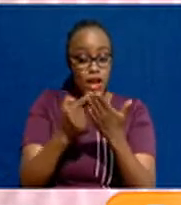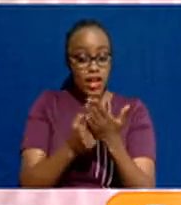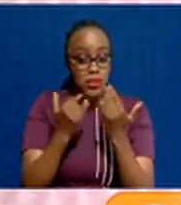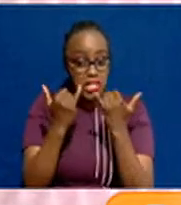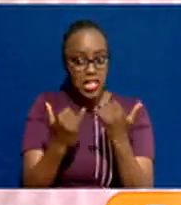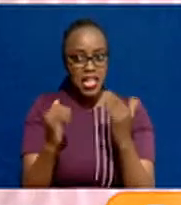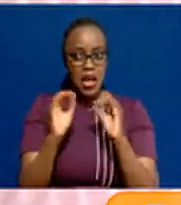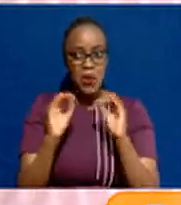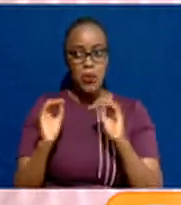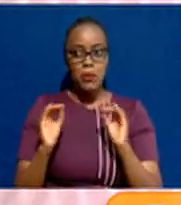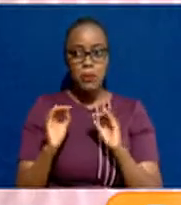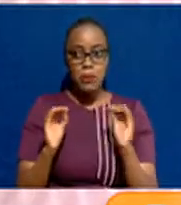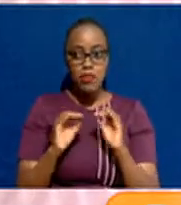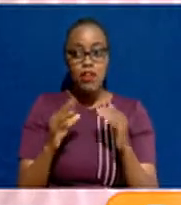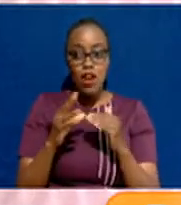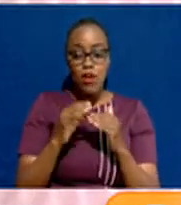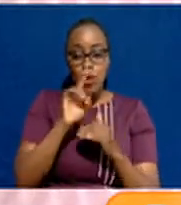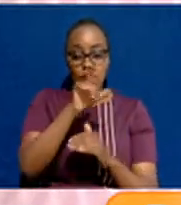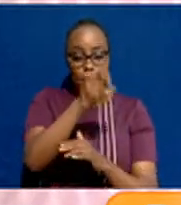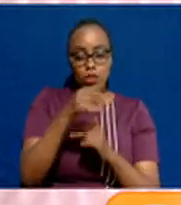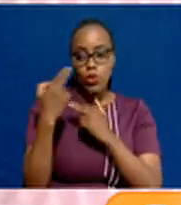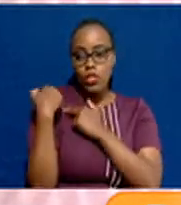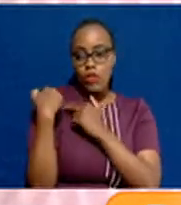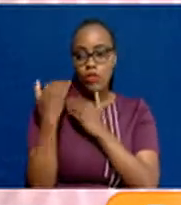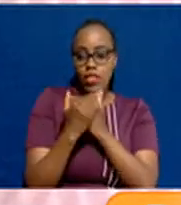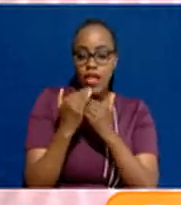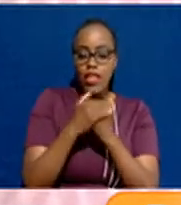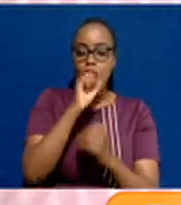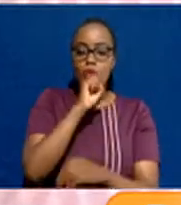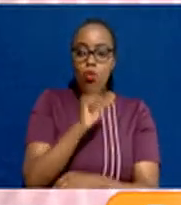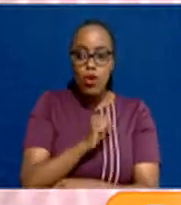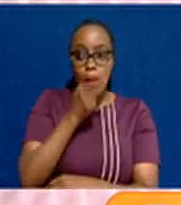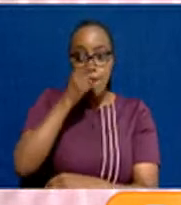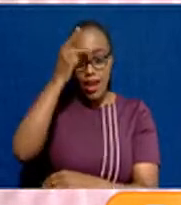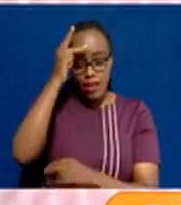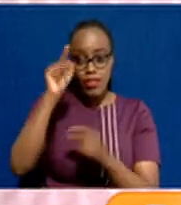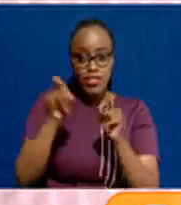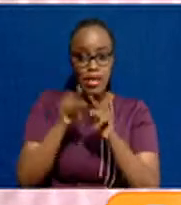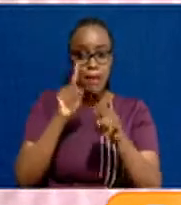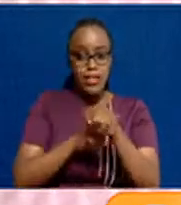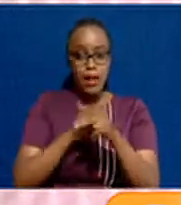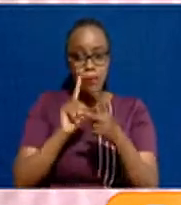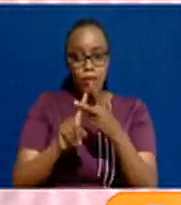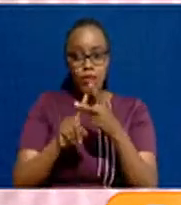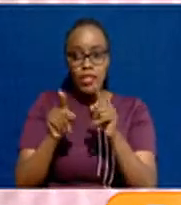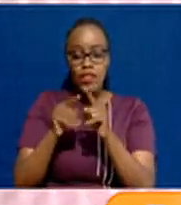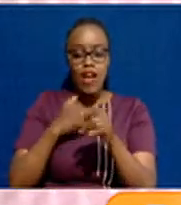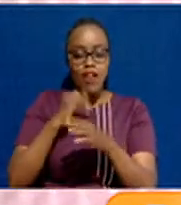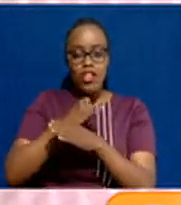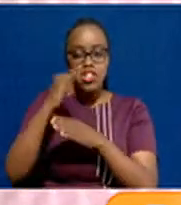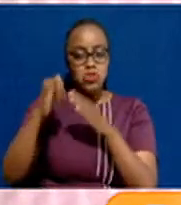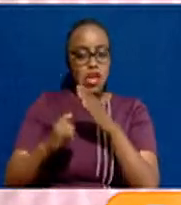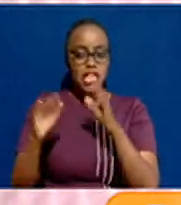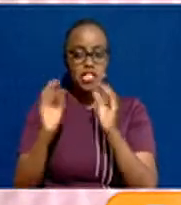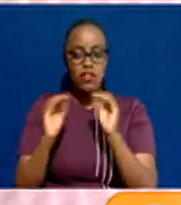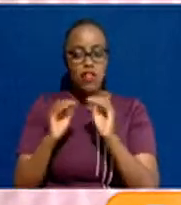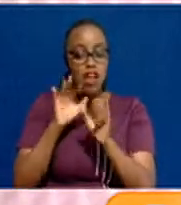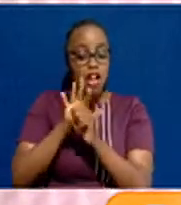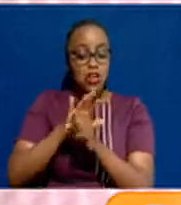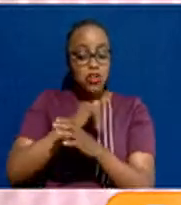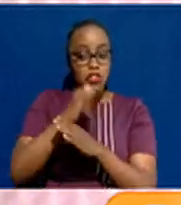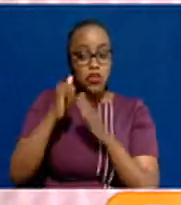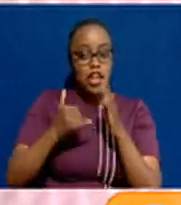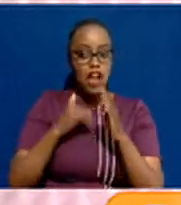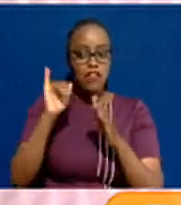negotiated. Imagine that you're the one taking care of your parents, aging parents, and at the same time, they're not covered. Most insurance covers do not cover them.